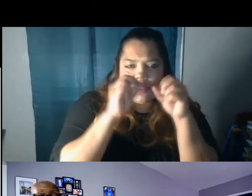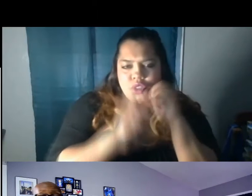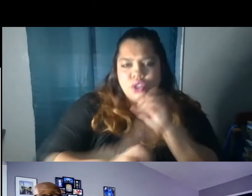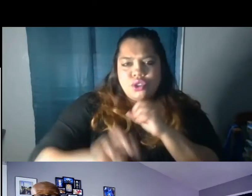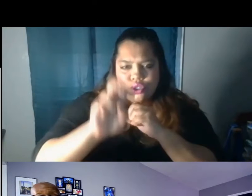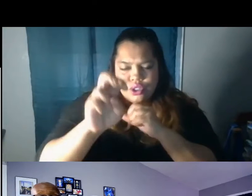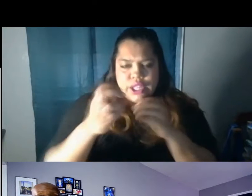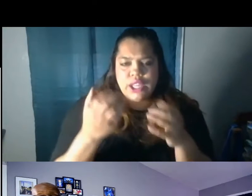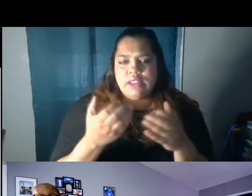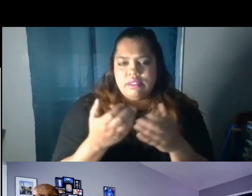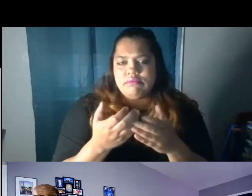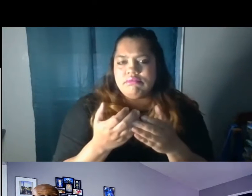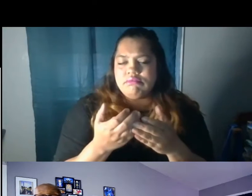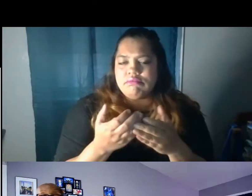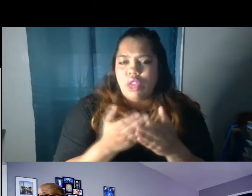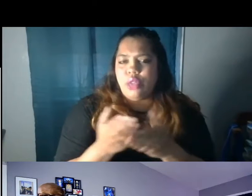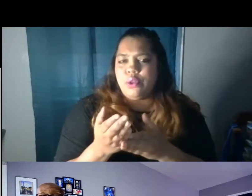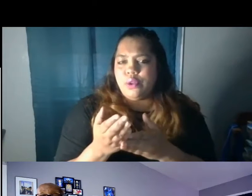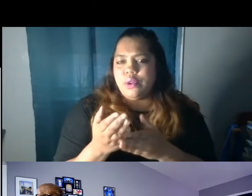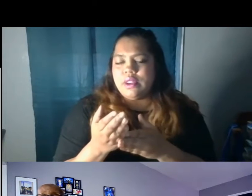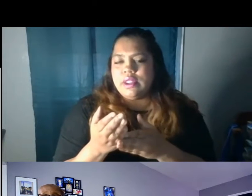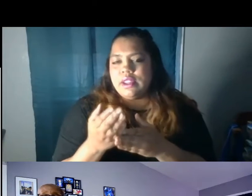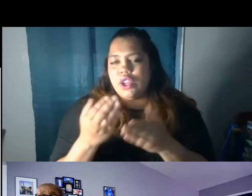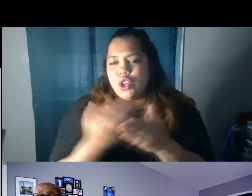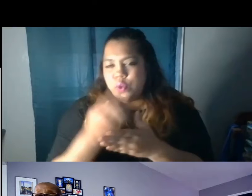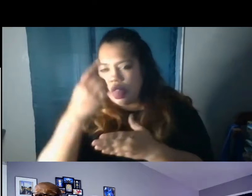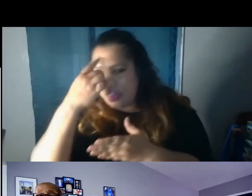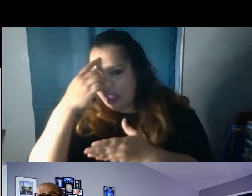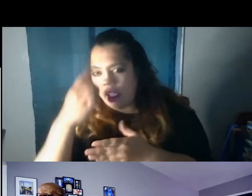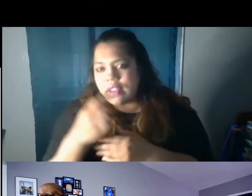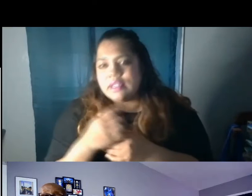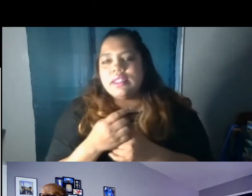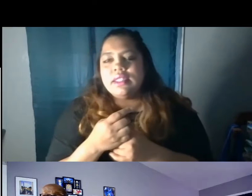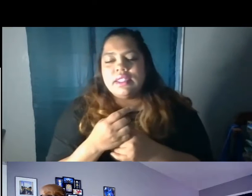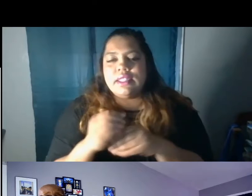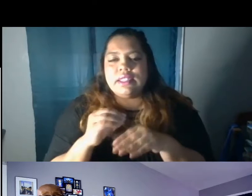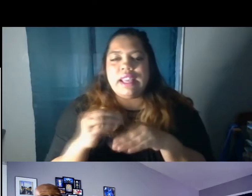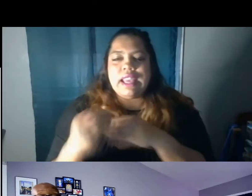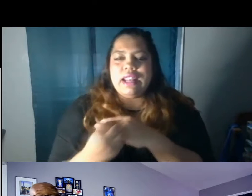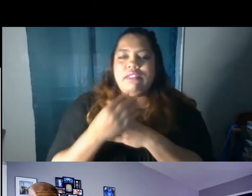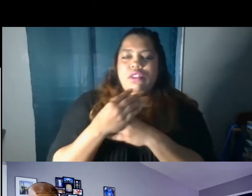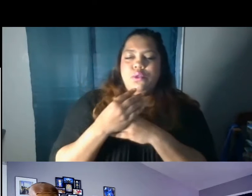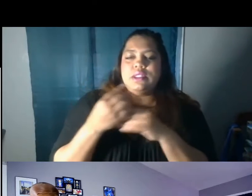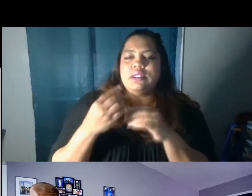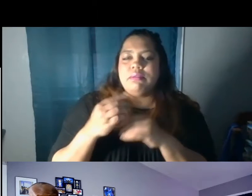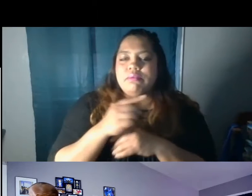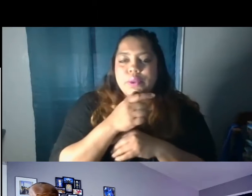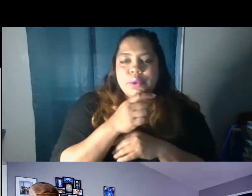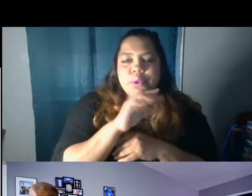We have Foundations of Science of Mind, facilitated by practitioner Dr. Ronnie